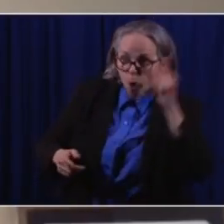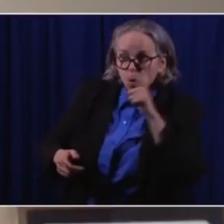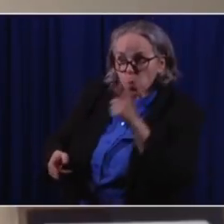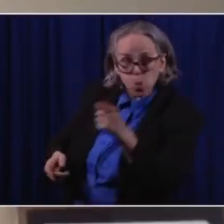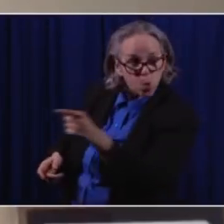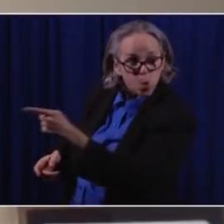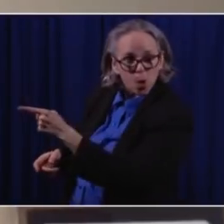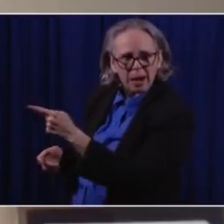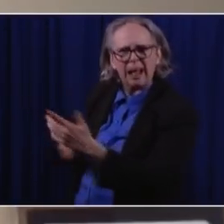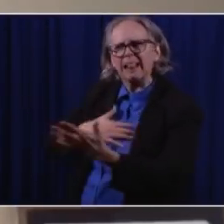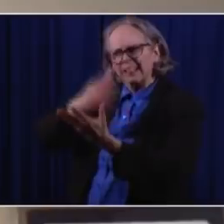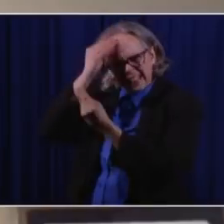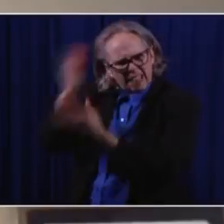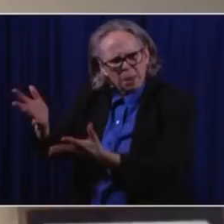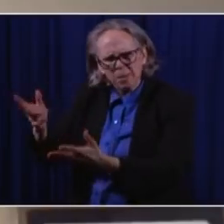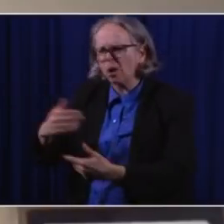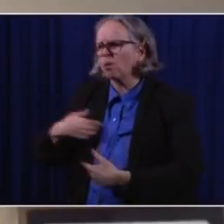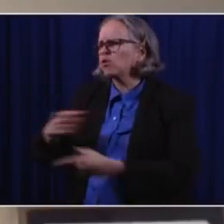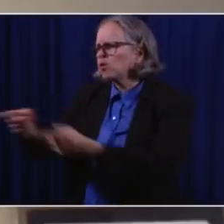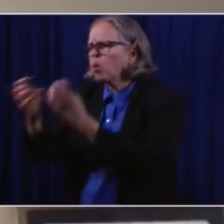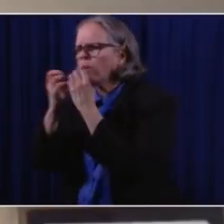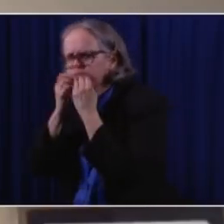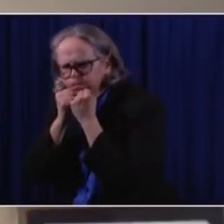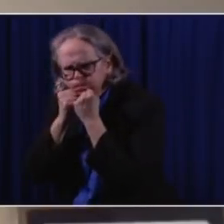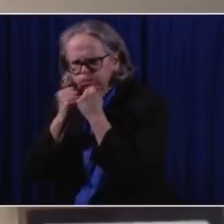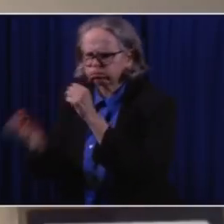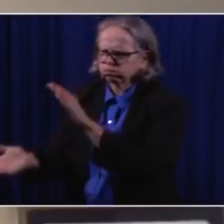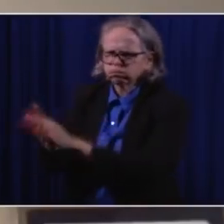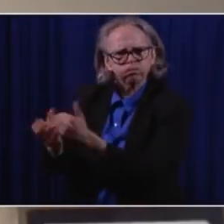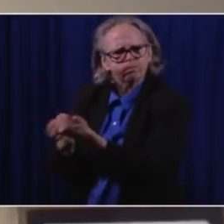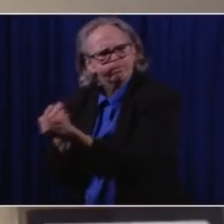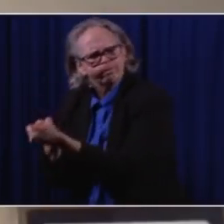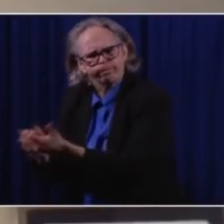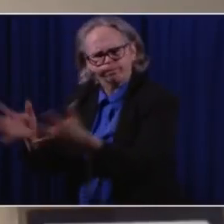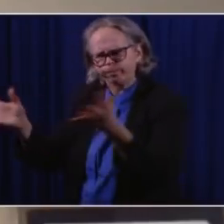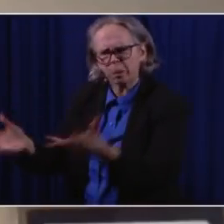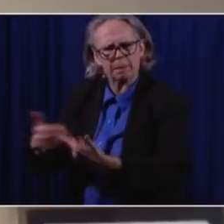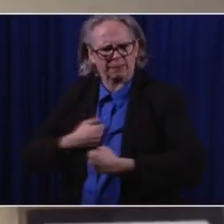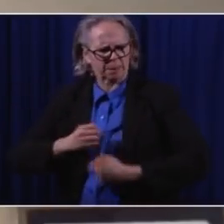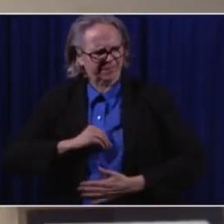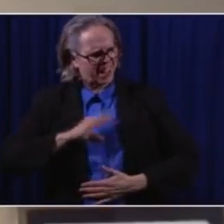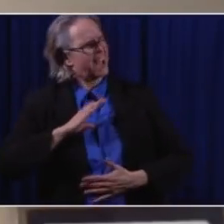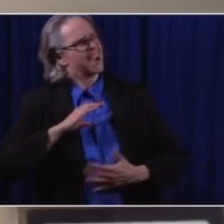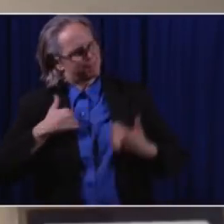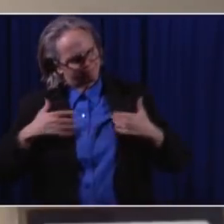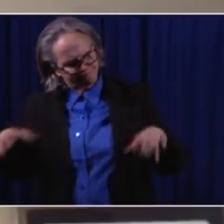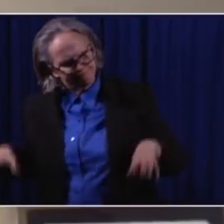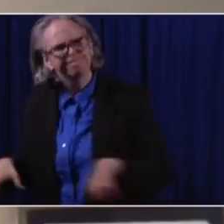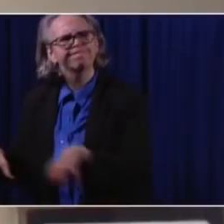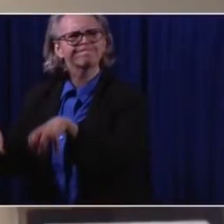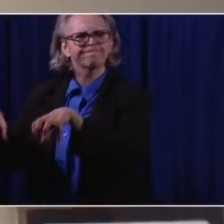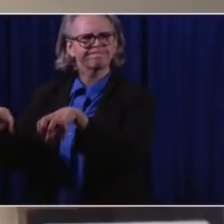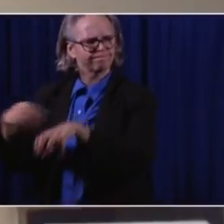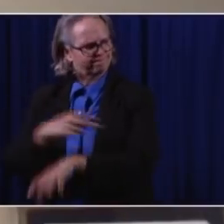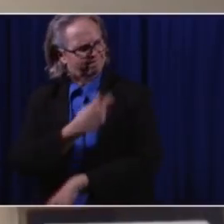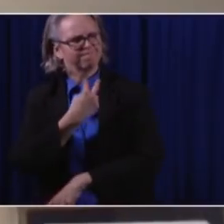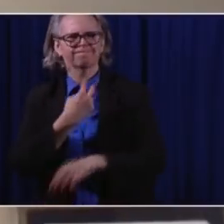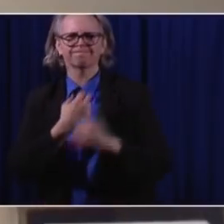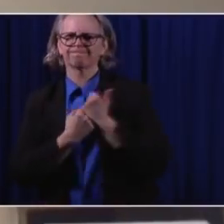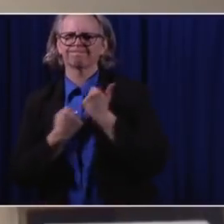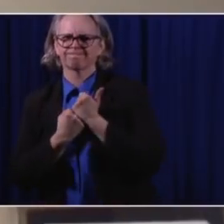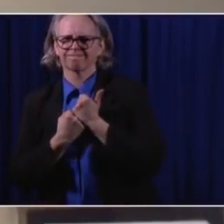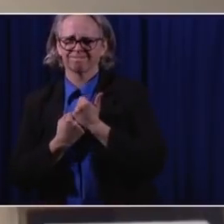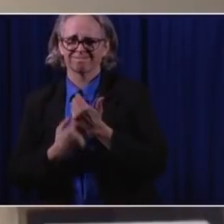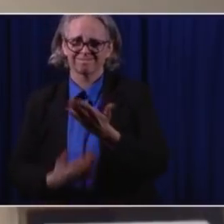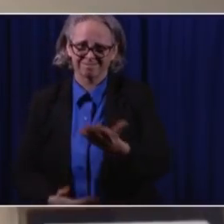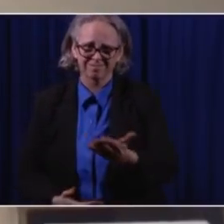them. That will go very far. The other thing that we're seeing, and I think that Mr. White will talk about